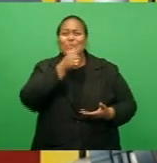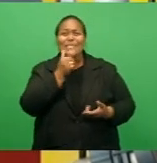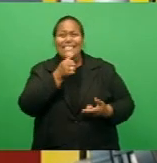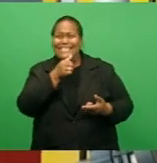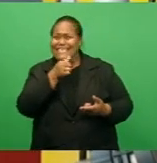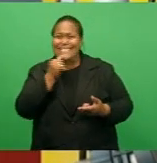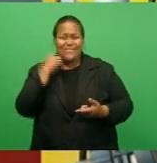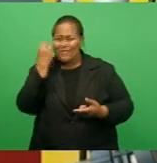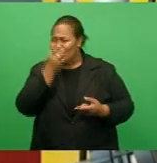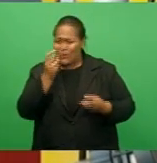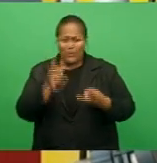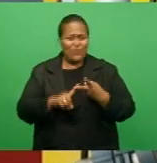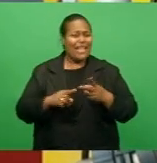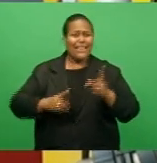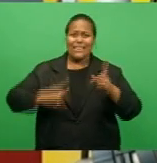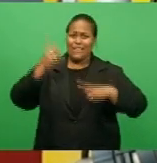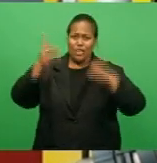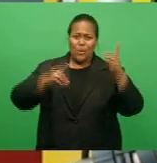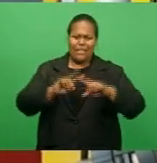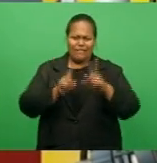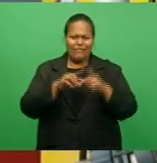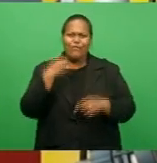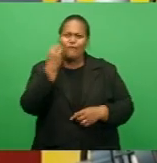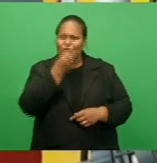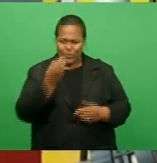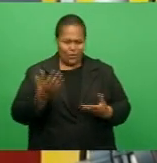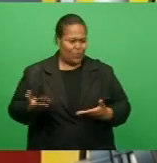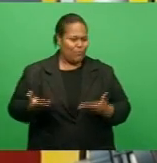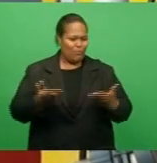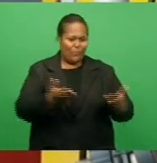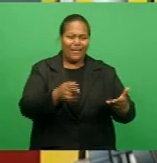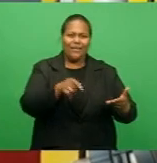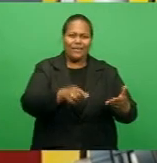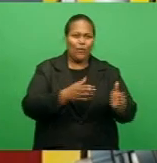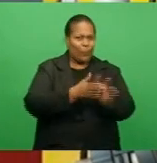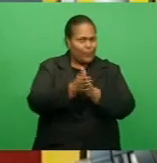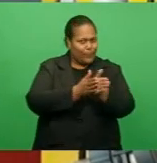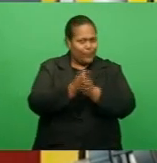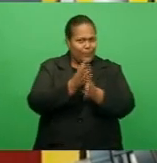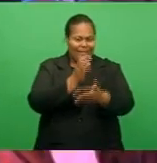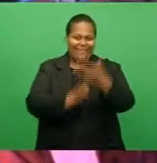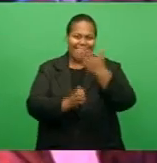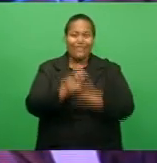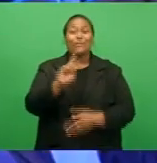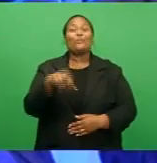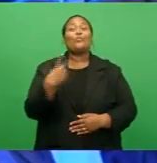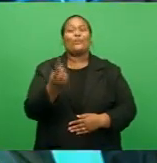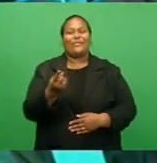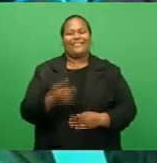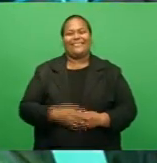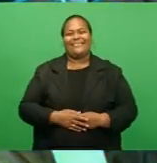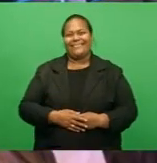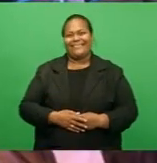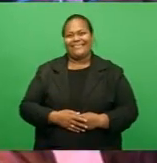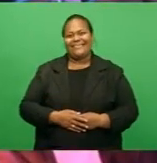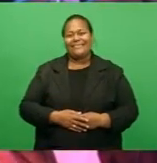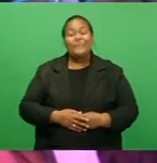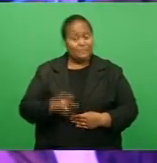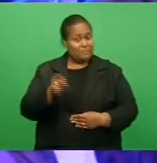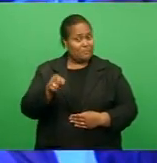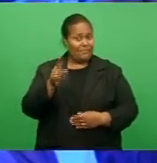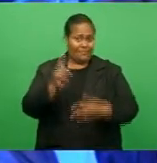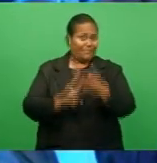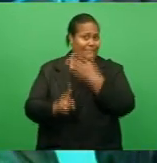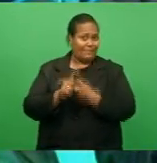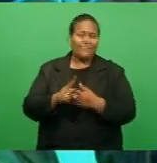sweets, and Diwali thali, and they are really looking forward for this event tomorrow. Singh says an event like this